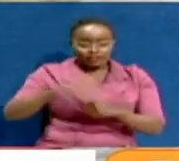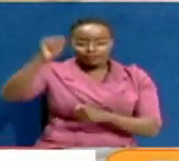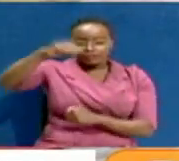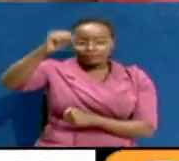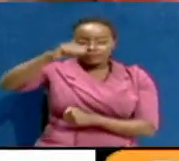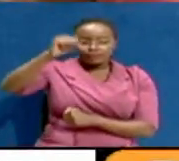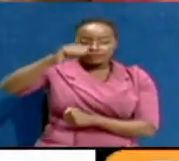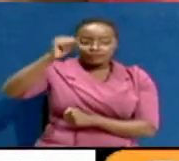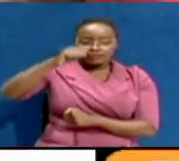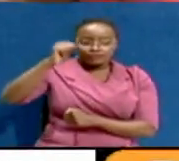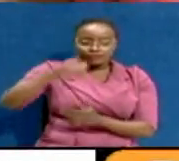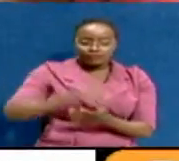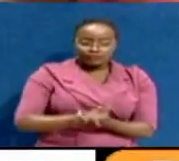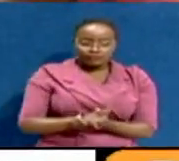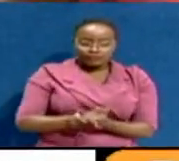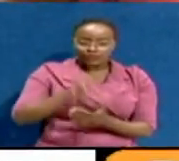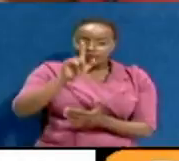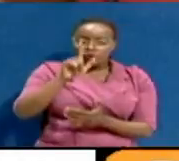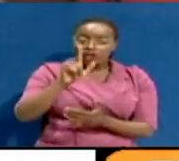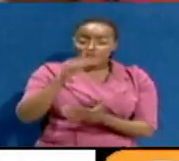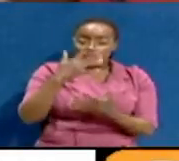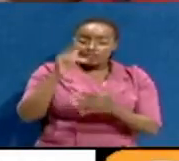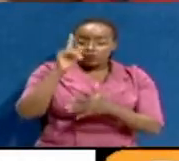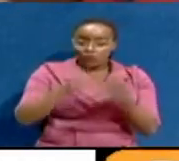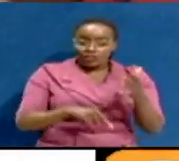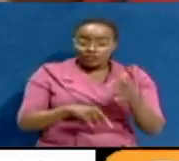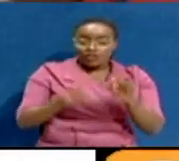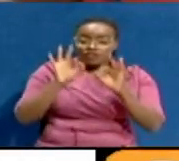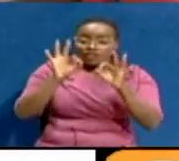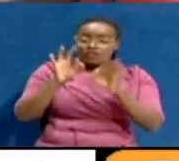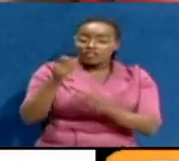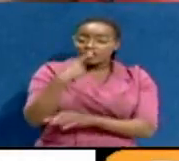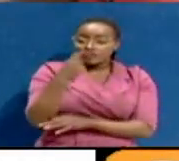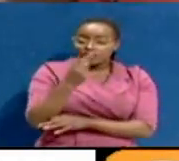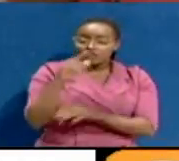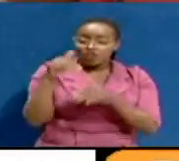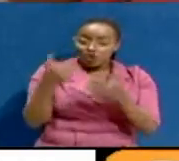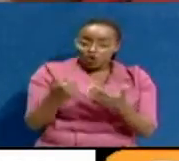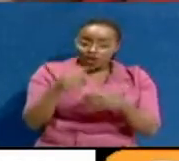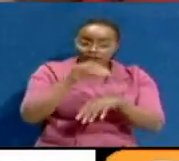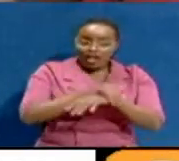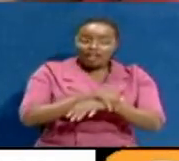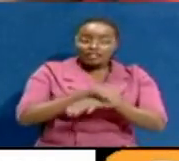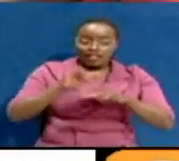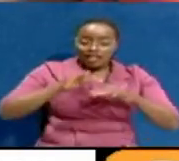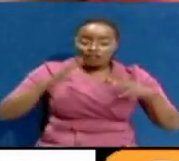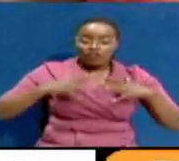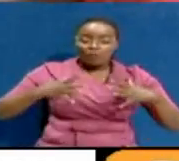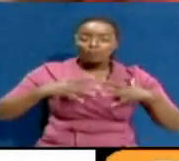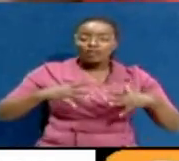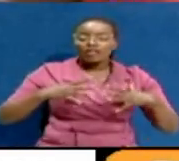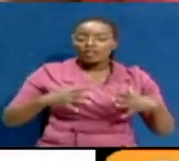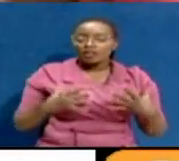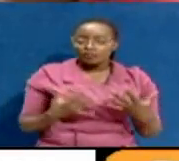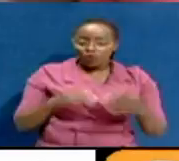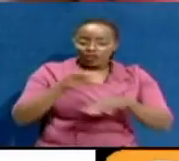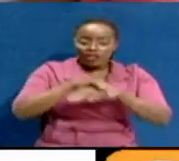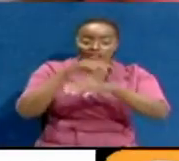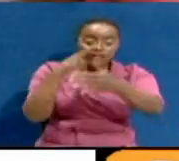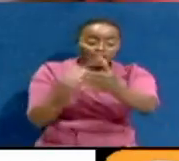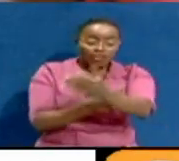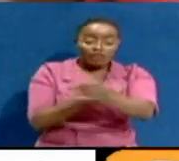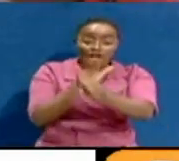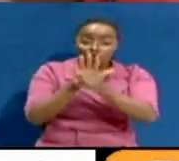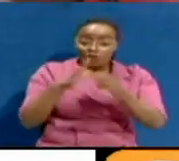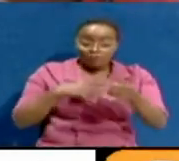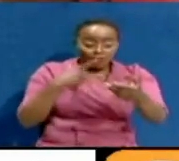can. Carry on, Dr. Ari. So one of the things is either effective treatment or getting a significant proportion of the population vaccinated.